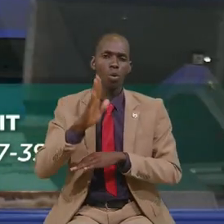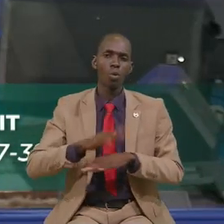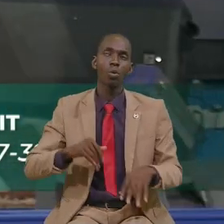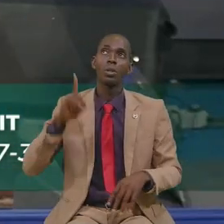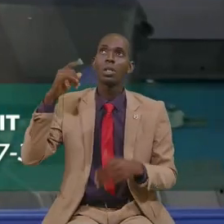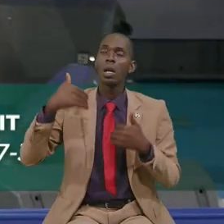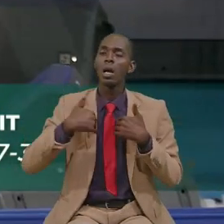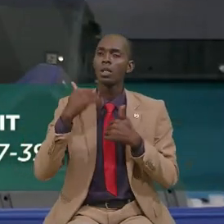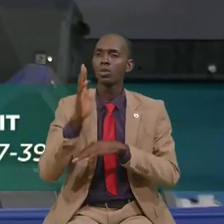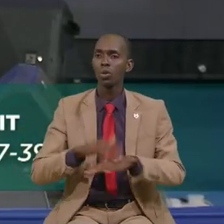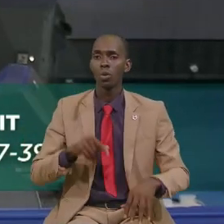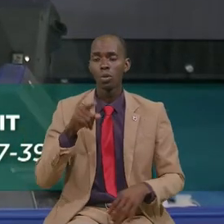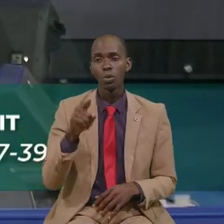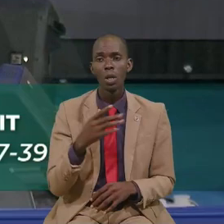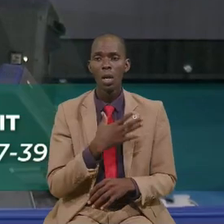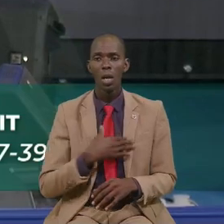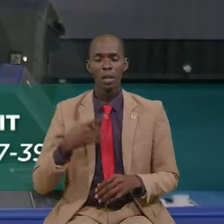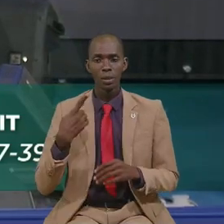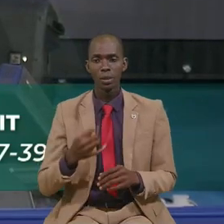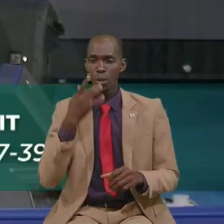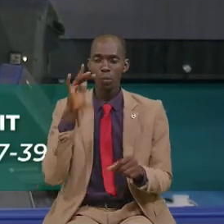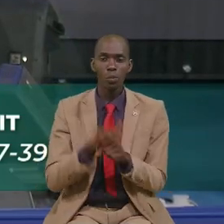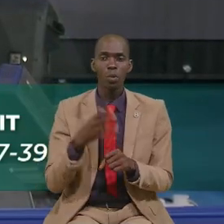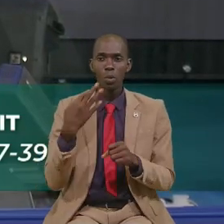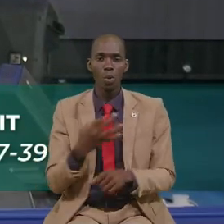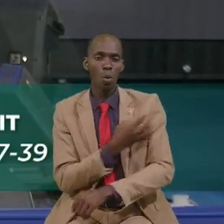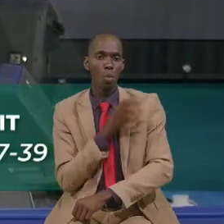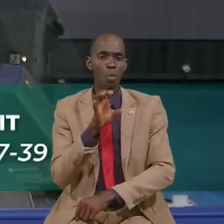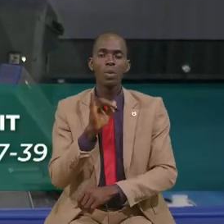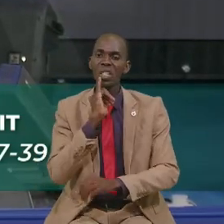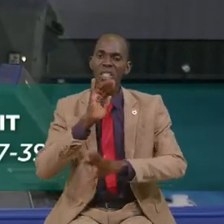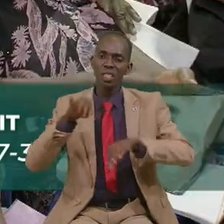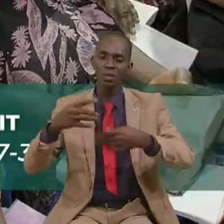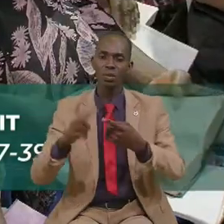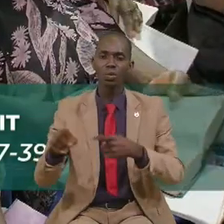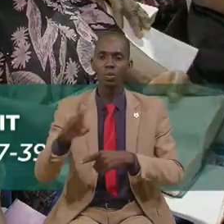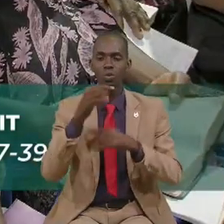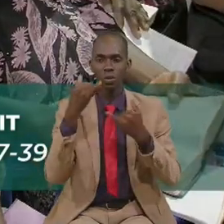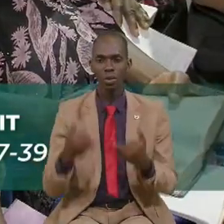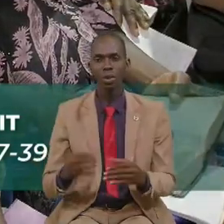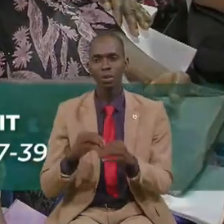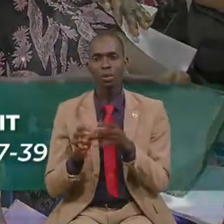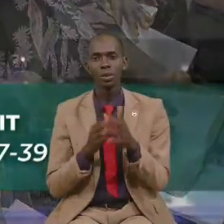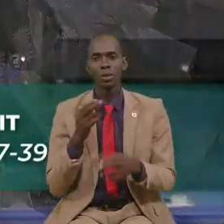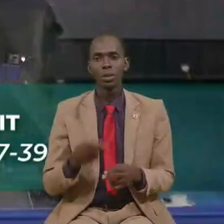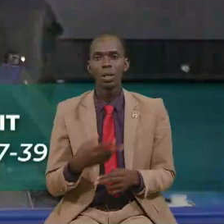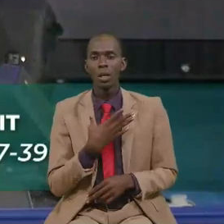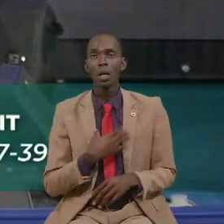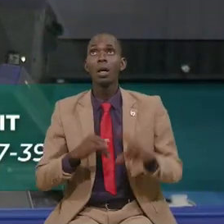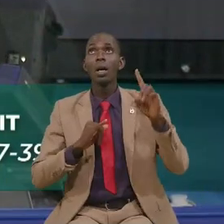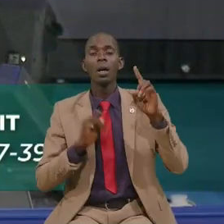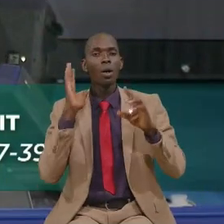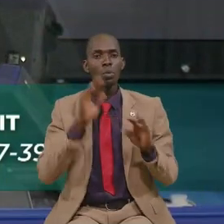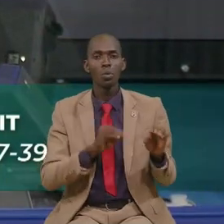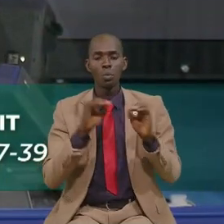the promise of empowerment is given unto you in Jesus' name. And I will put my Spirit within you and cause you